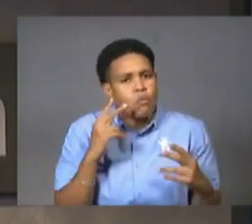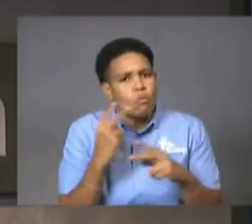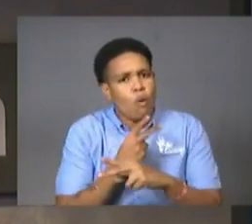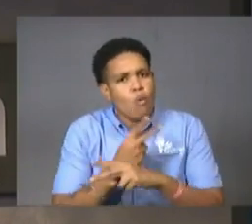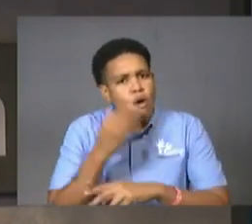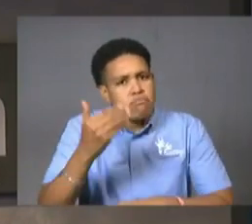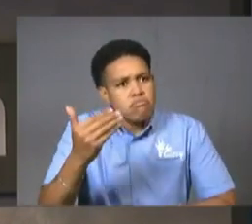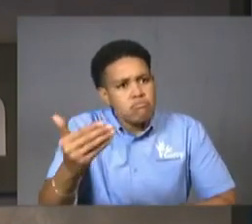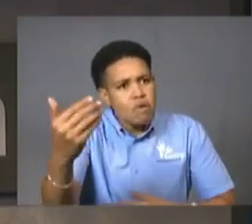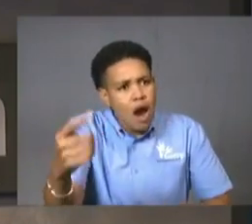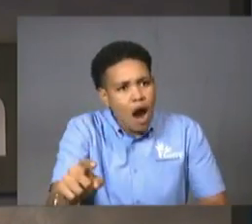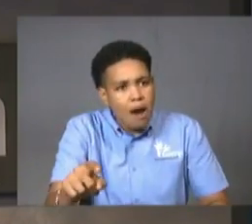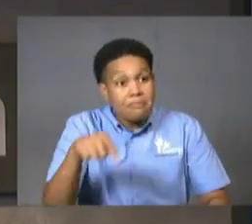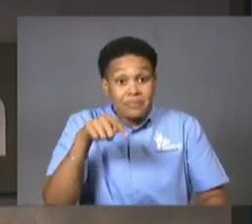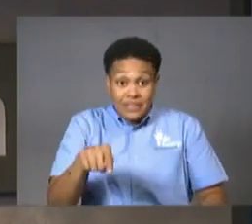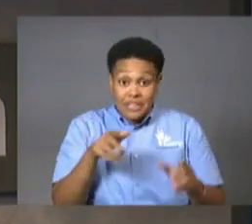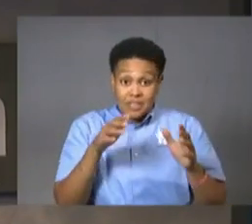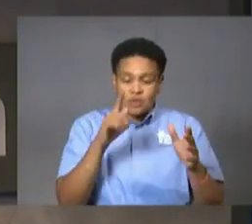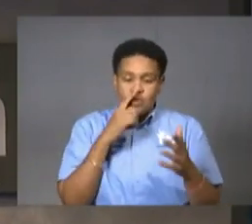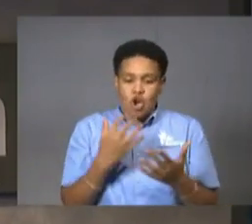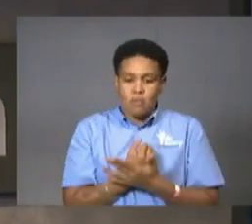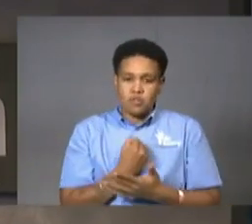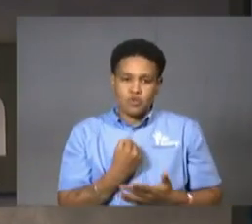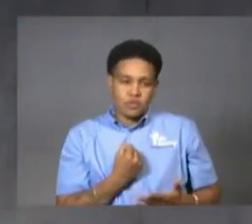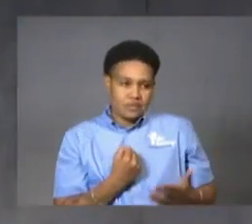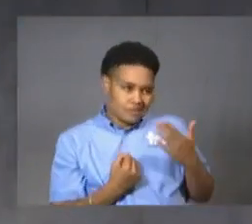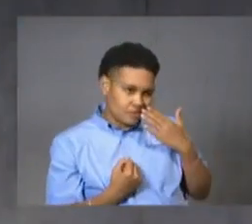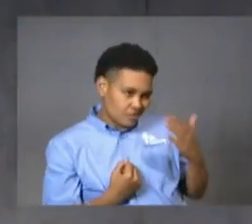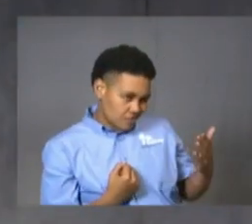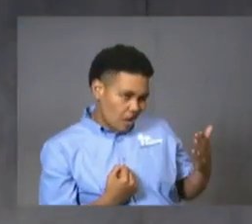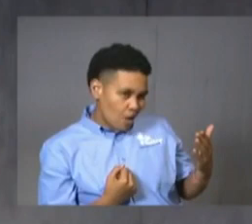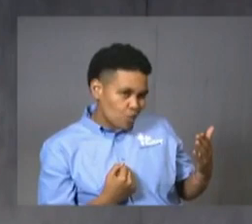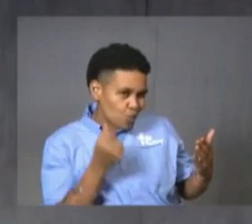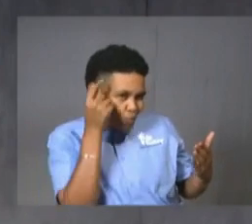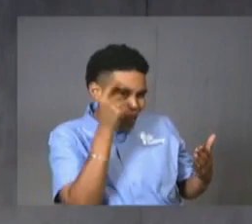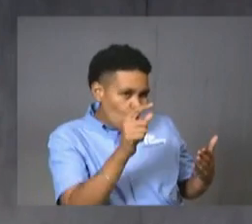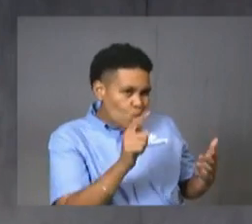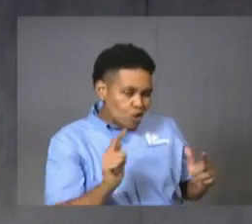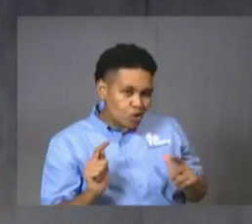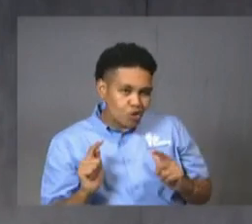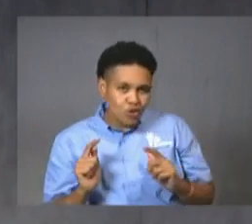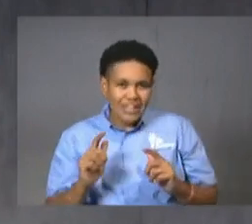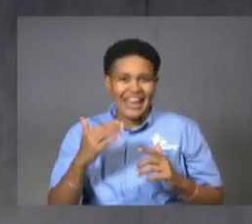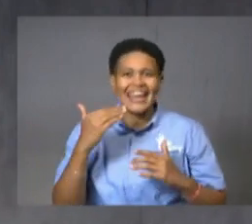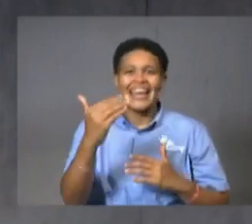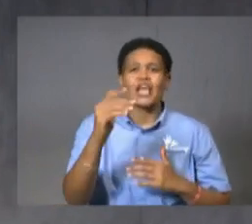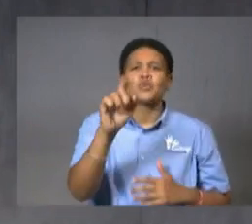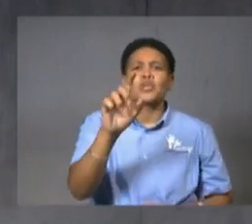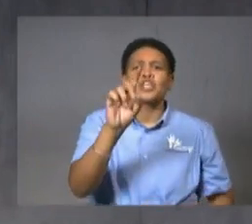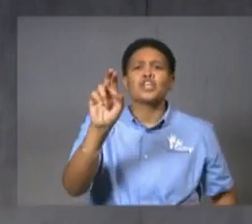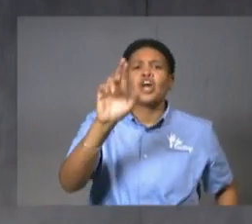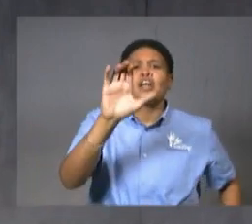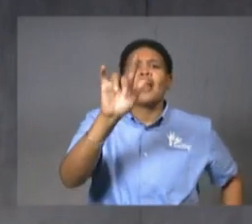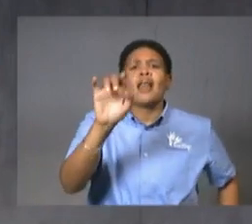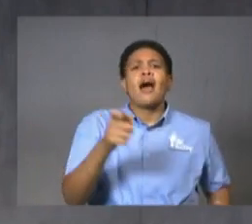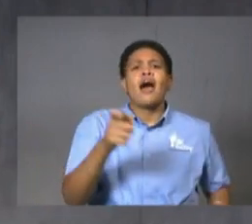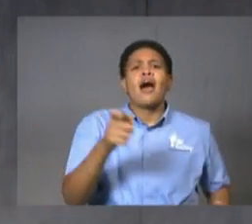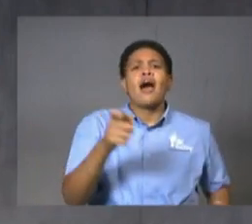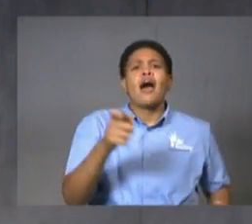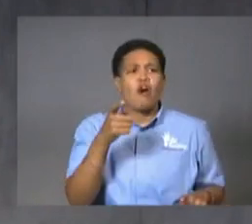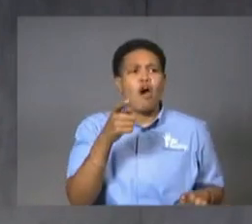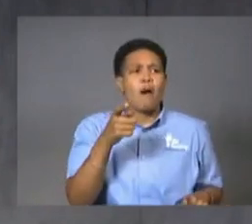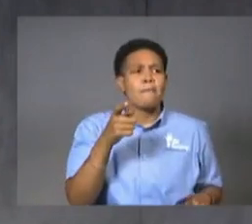there's an opportunity. Thank you, Doctor. Thank you, Mr. Golding. Okay. Our next question goes to Dr. Clark. It comes from Kalila Reynolds